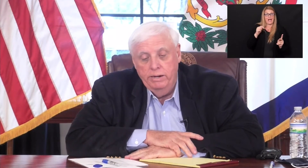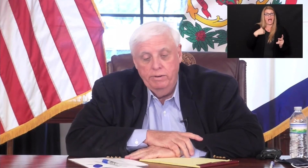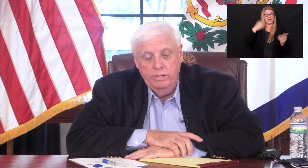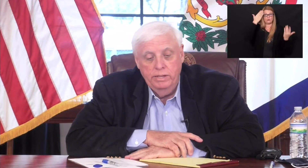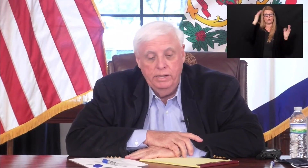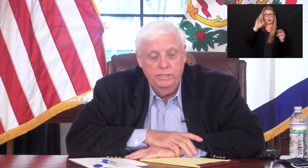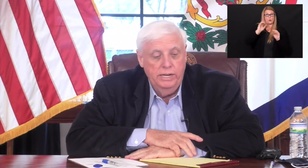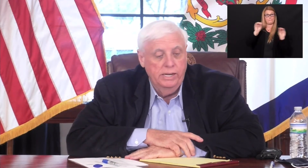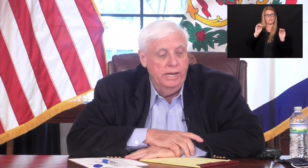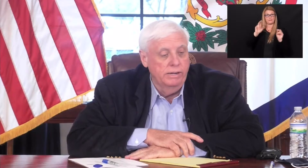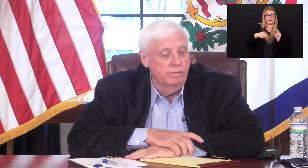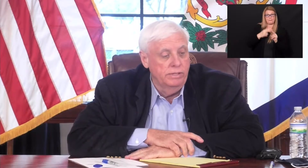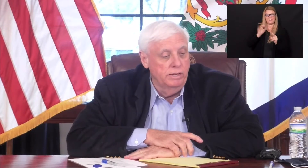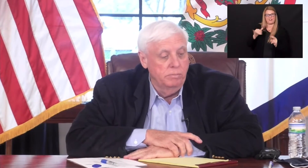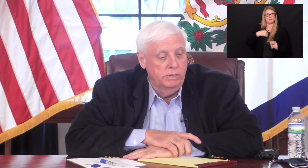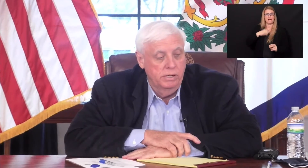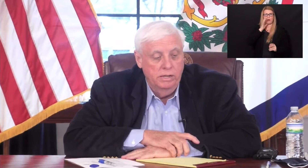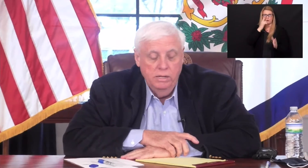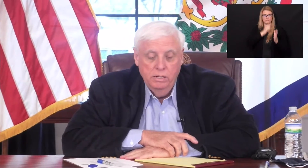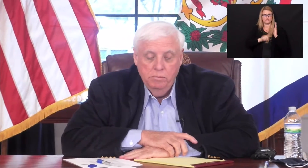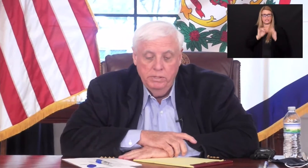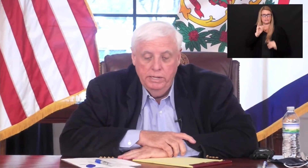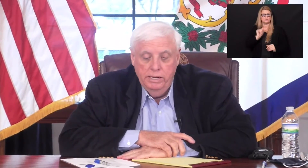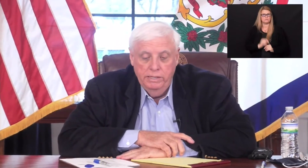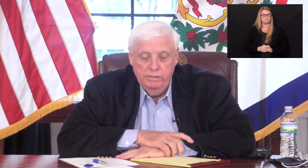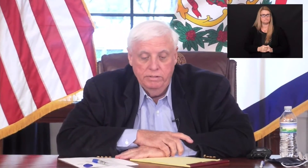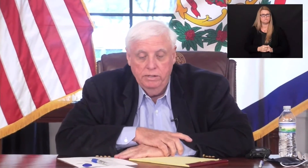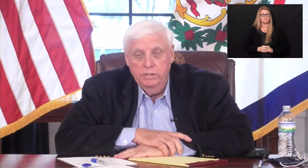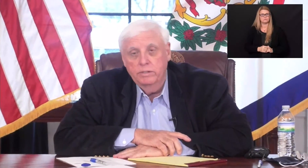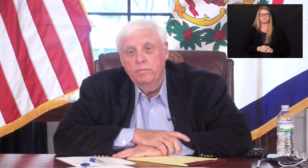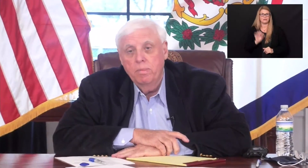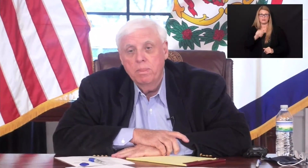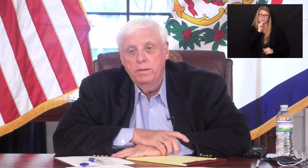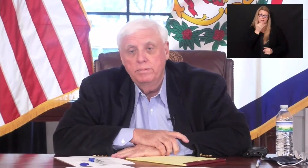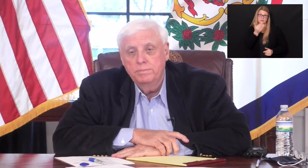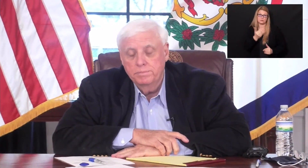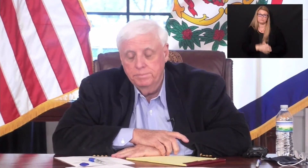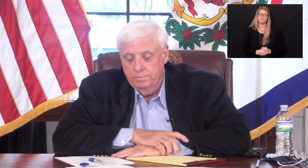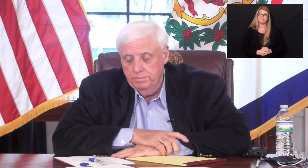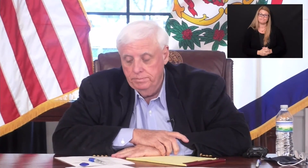about it and everything. I'll check it out and everything, but that's not good.